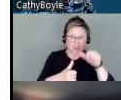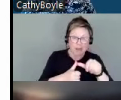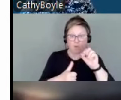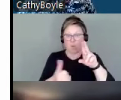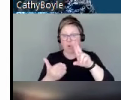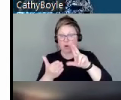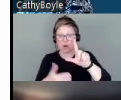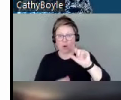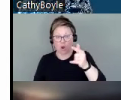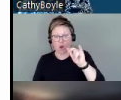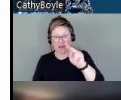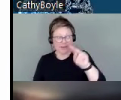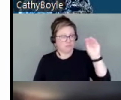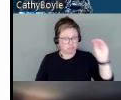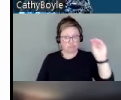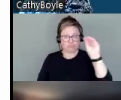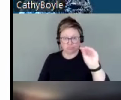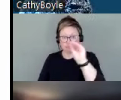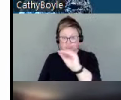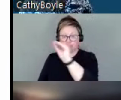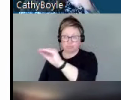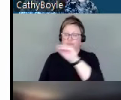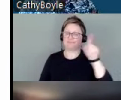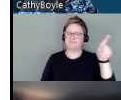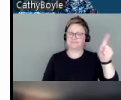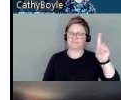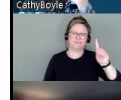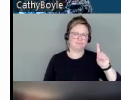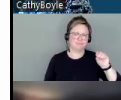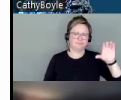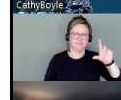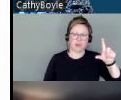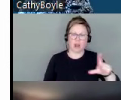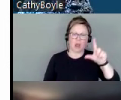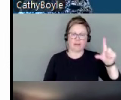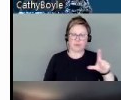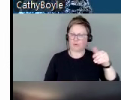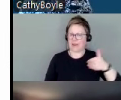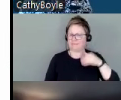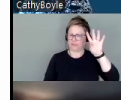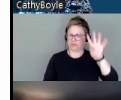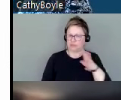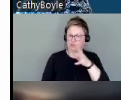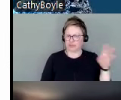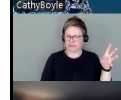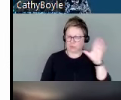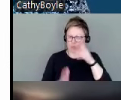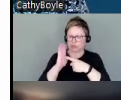in. We have a spreadsheet in our document library. We're going to take a look at it a little bit